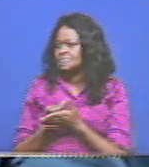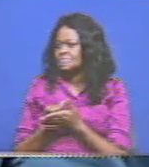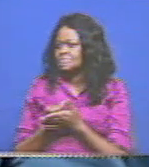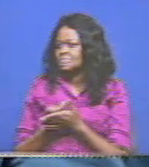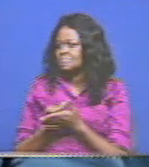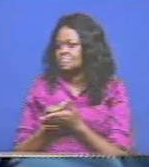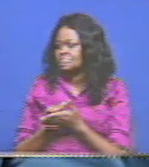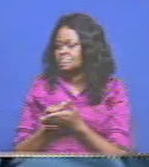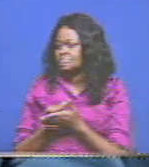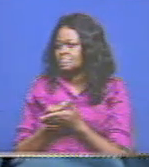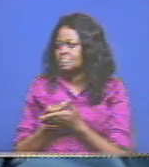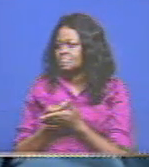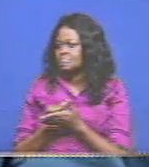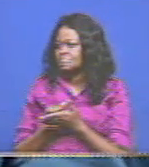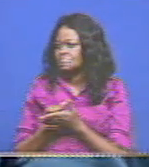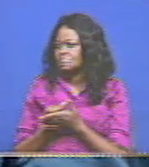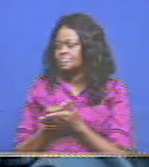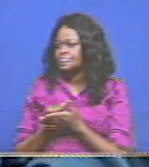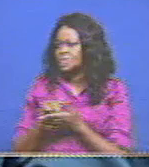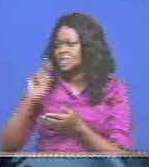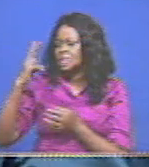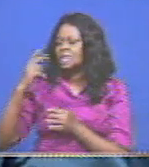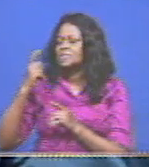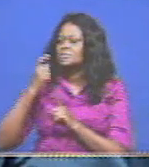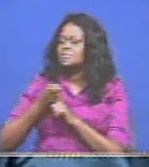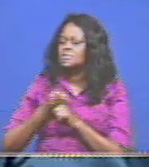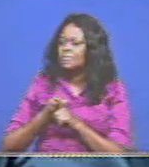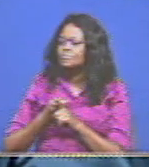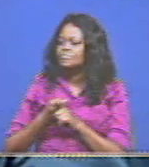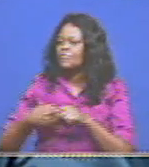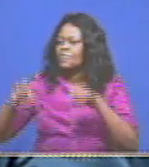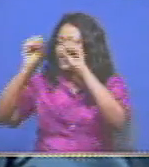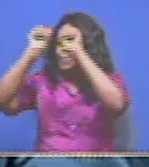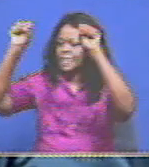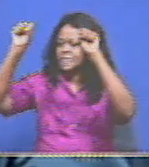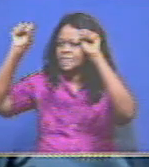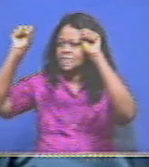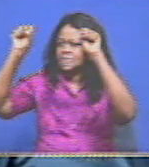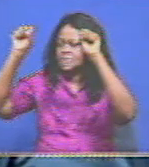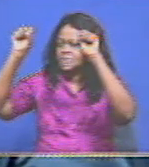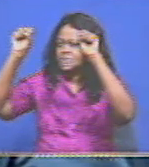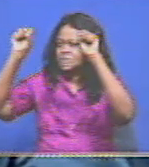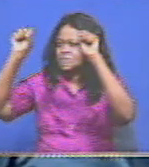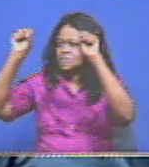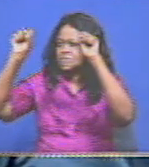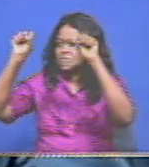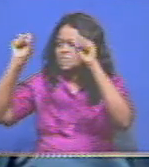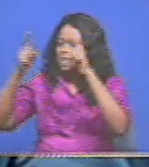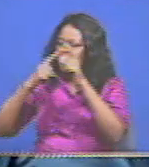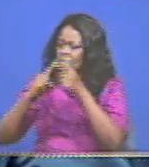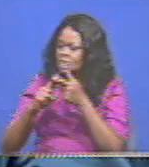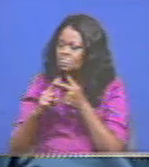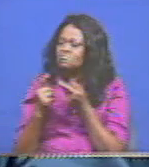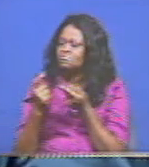the second term of the incumbent. And we find that,